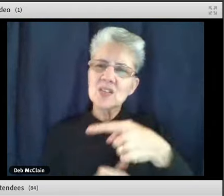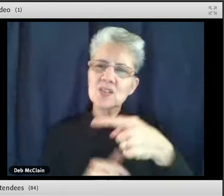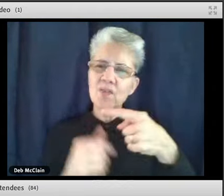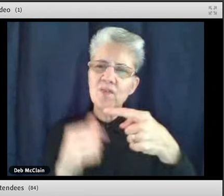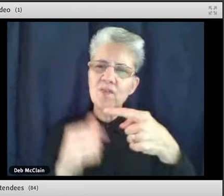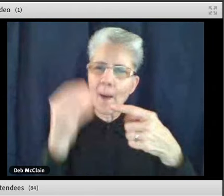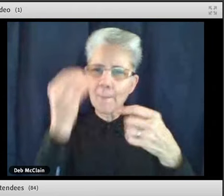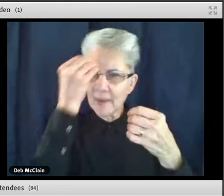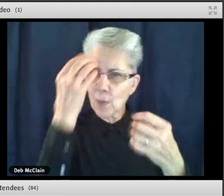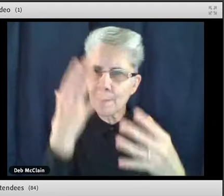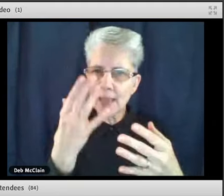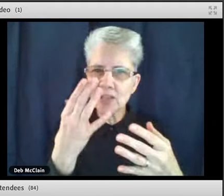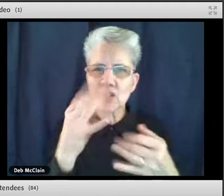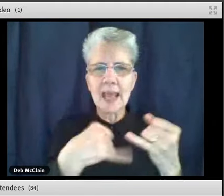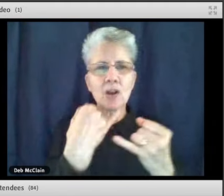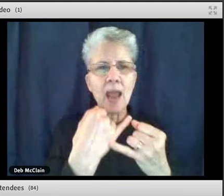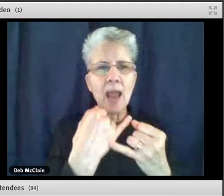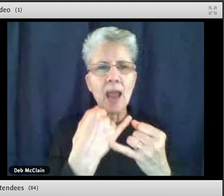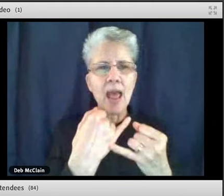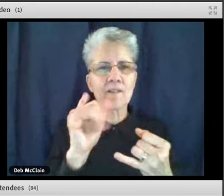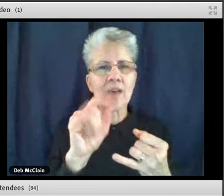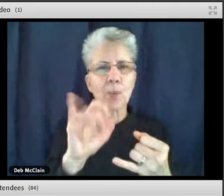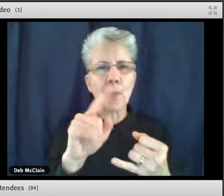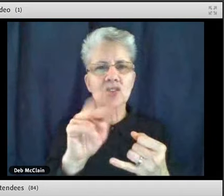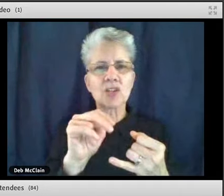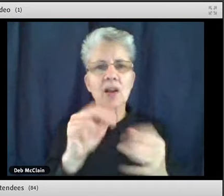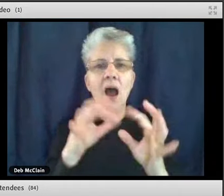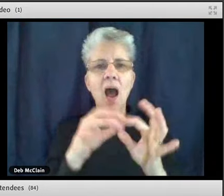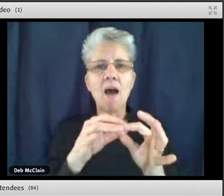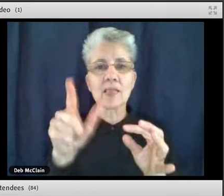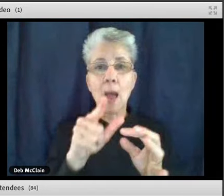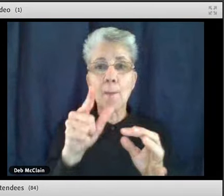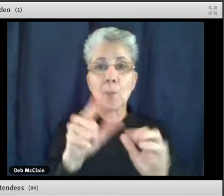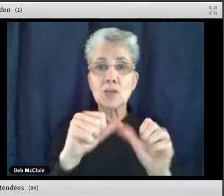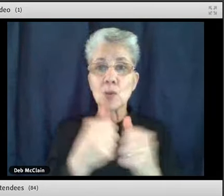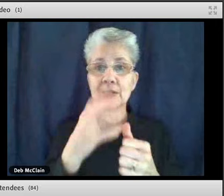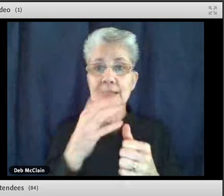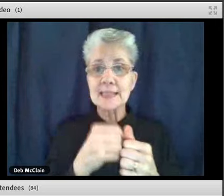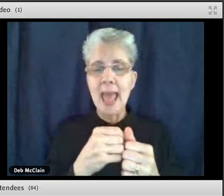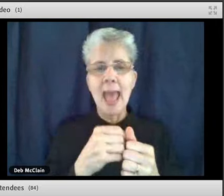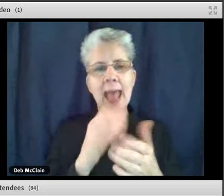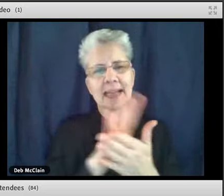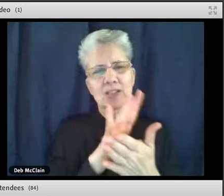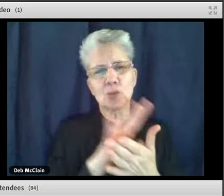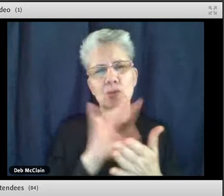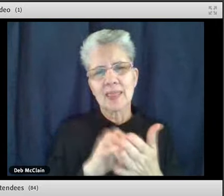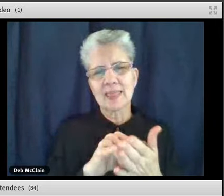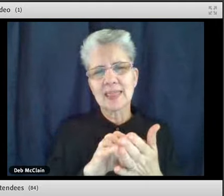of measures that you can look at. The CRAP worksheet, this actually has you score